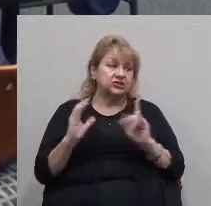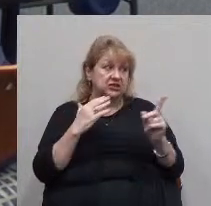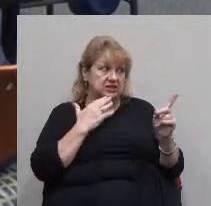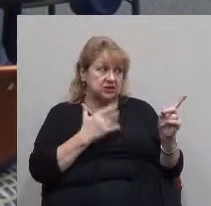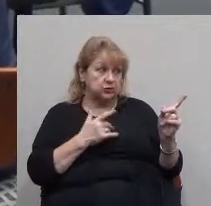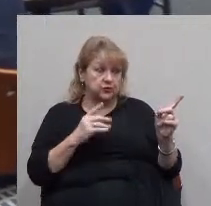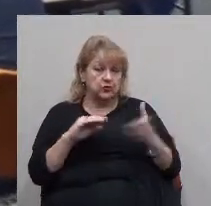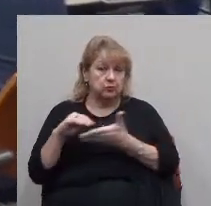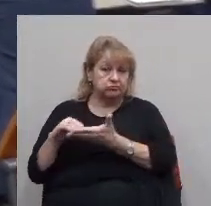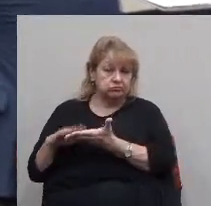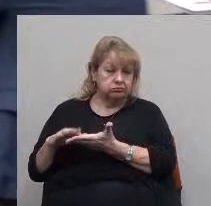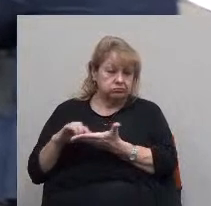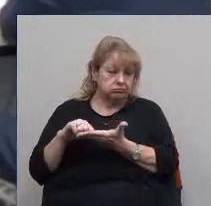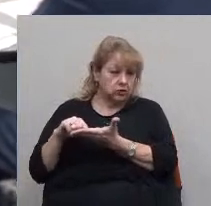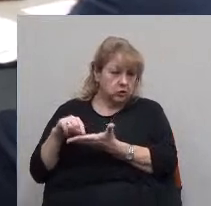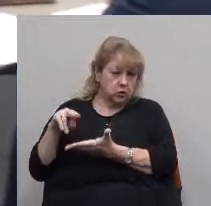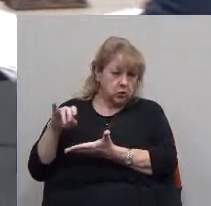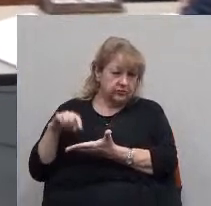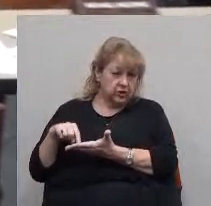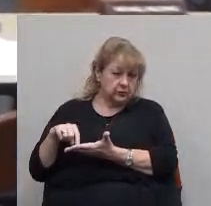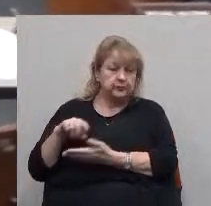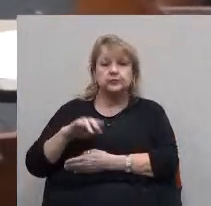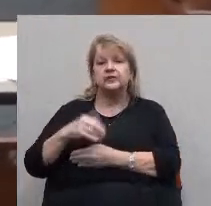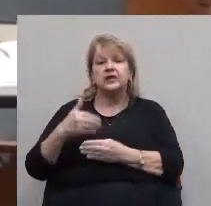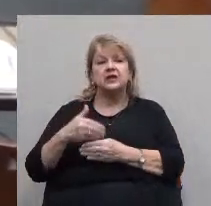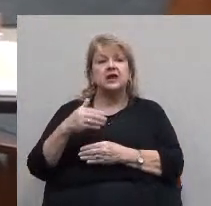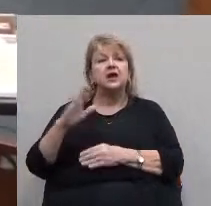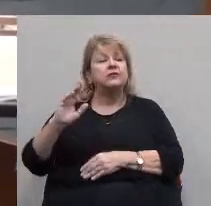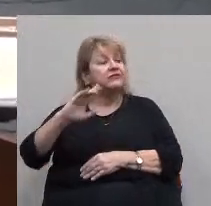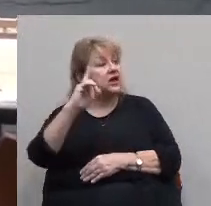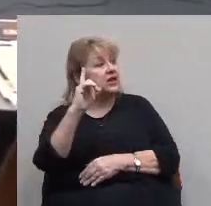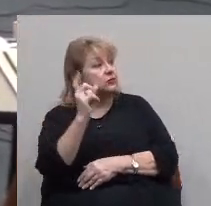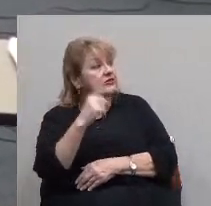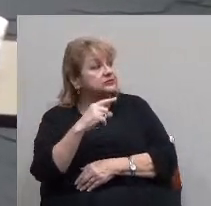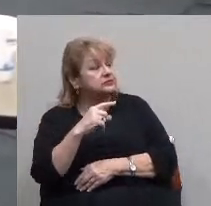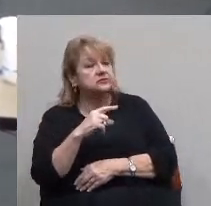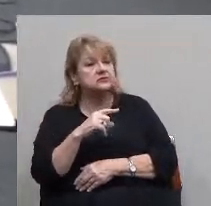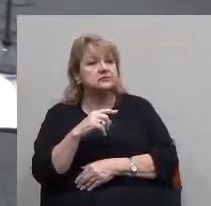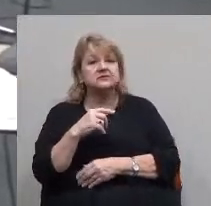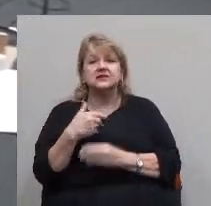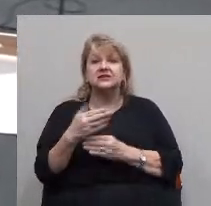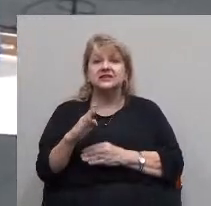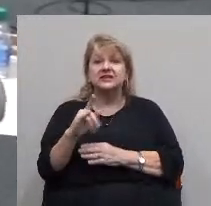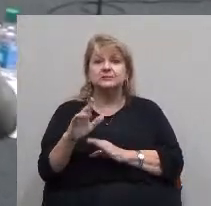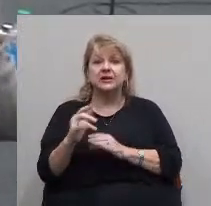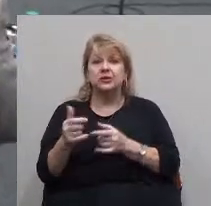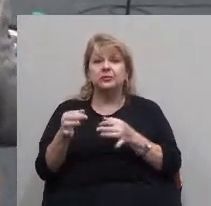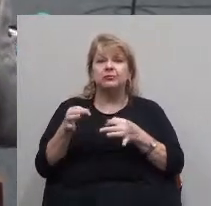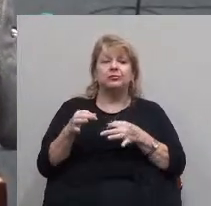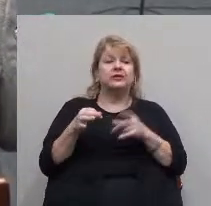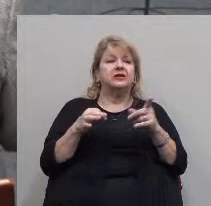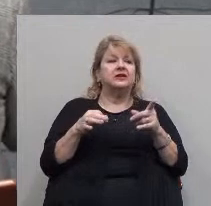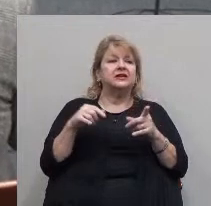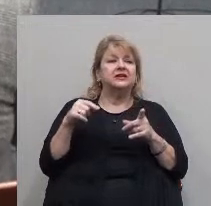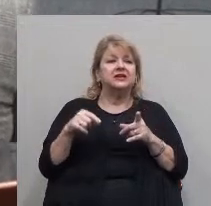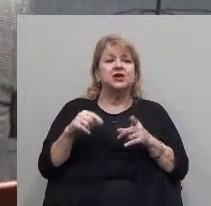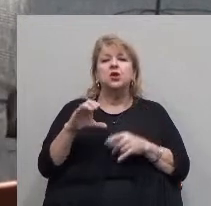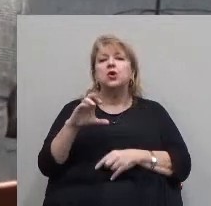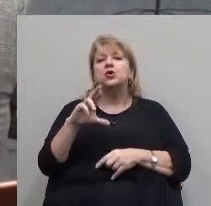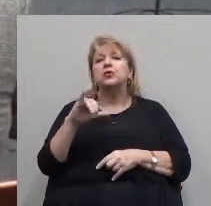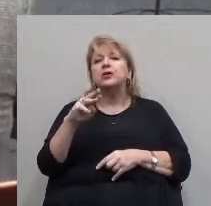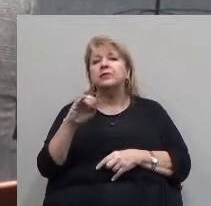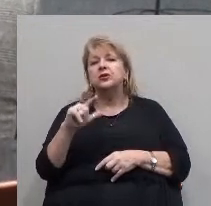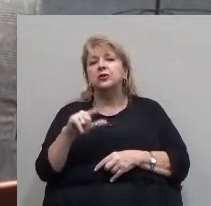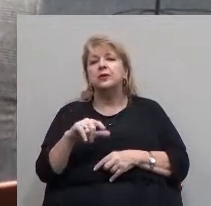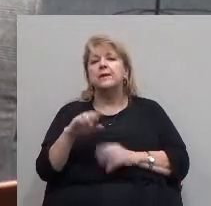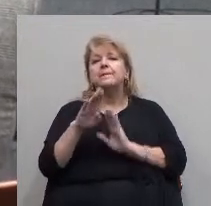you. Okay. So moving on to the next bill. It's Wait, House- I have- Yes, ma'am. Okay, on this stuff about this criminal